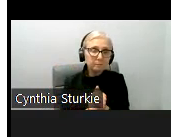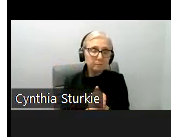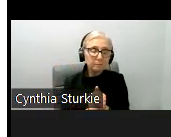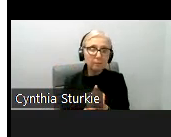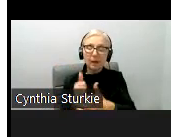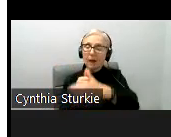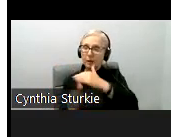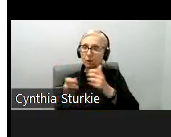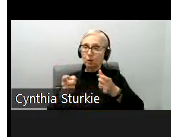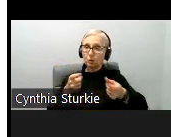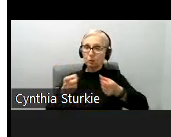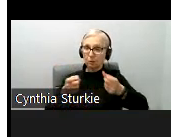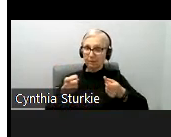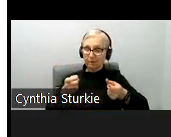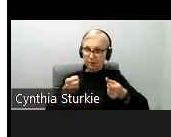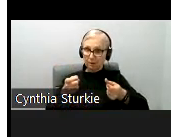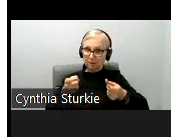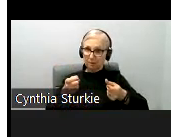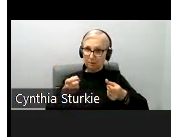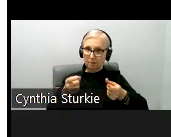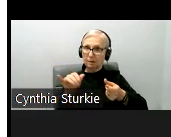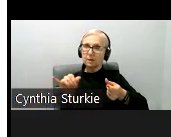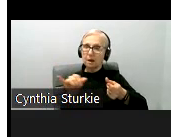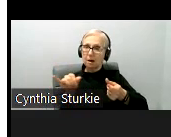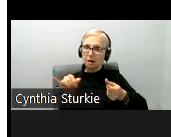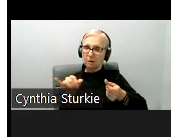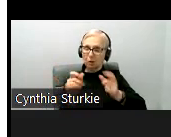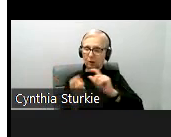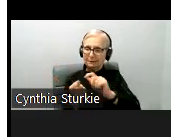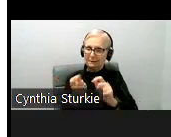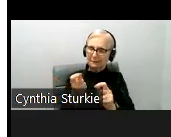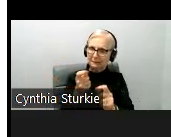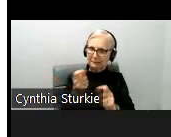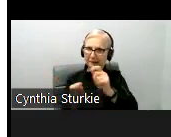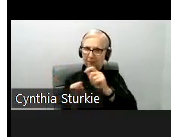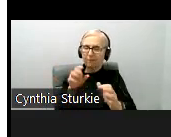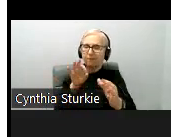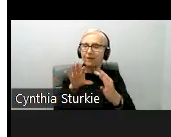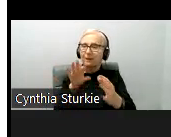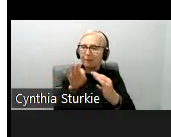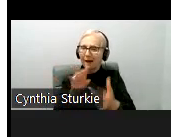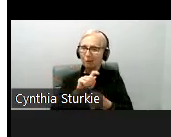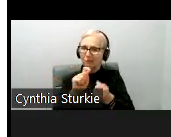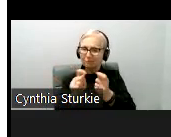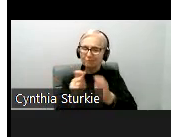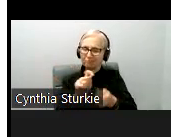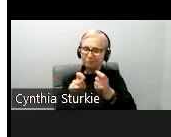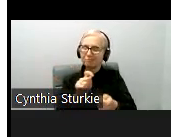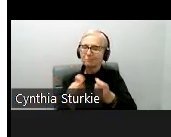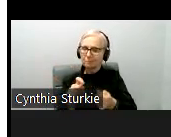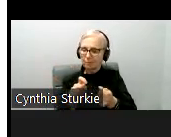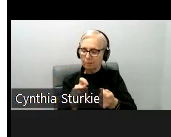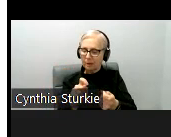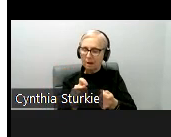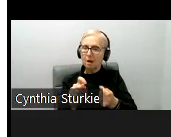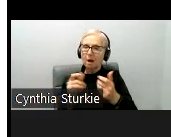Under supervision, this is one that also has undergone some feedback and revision. So